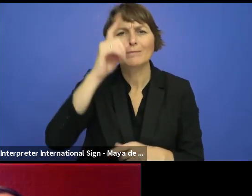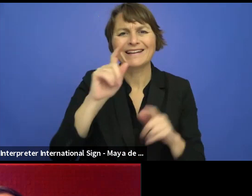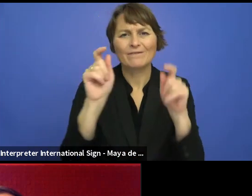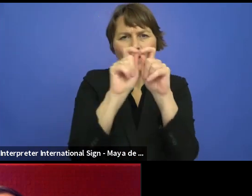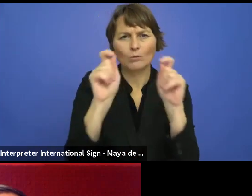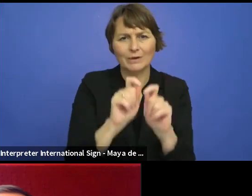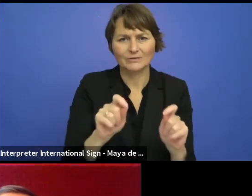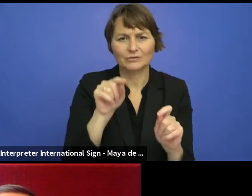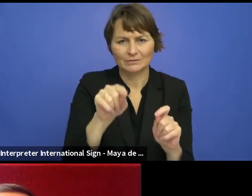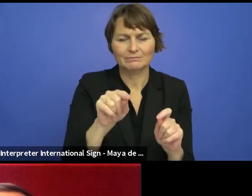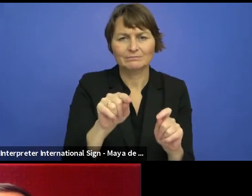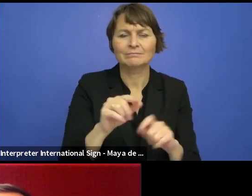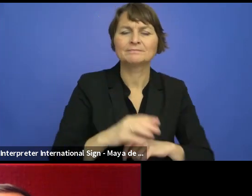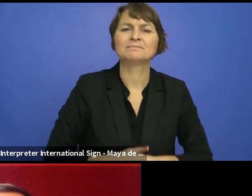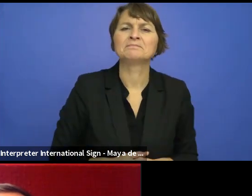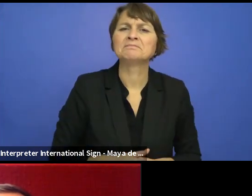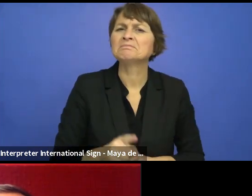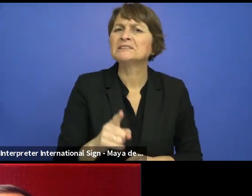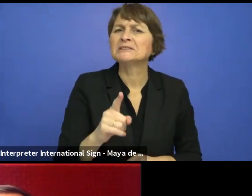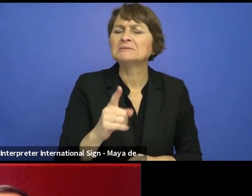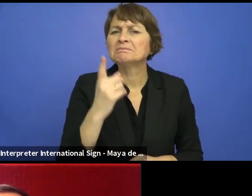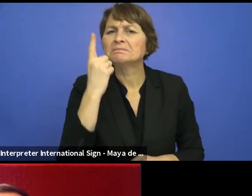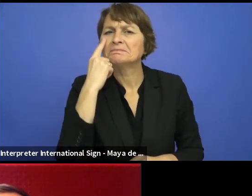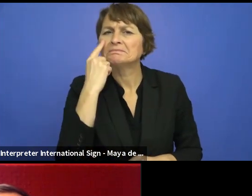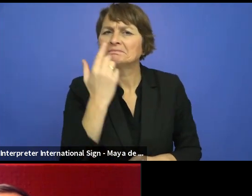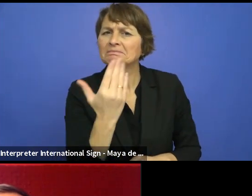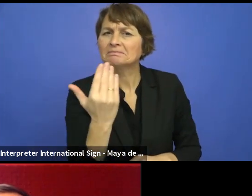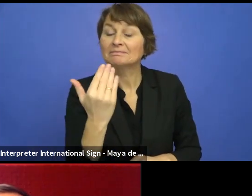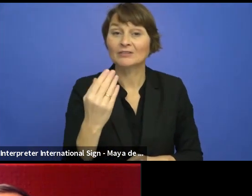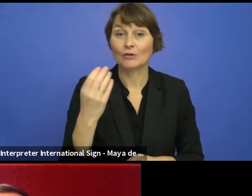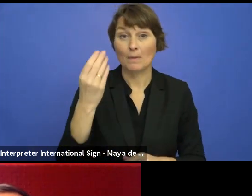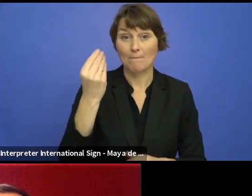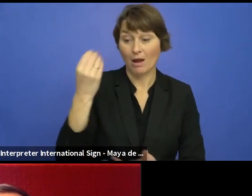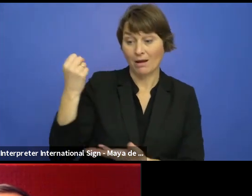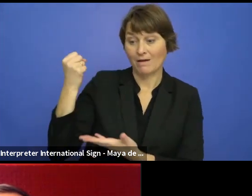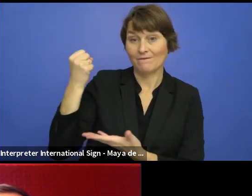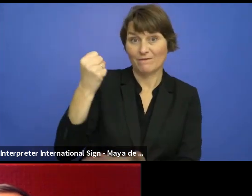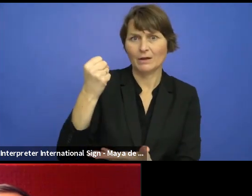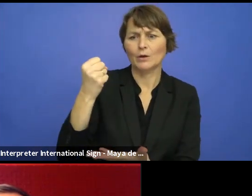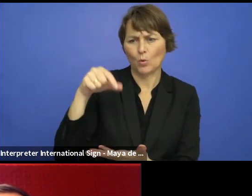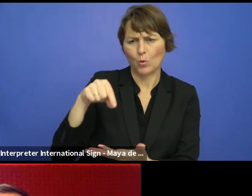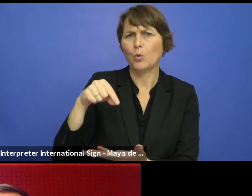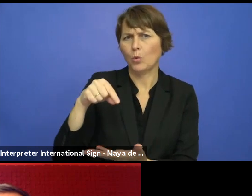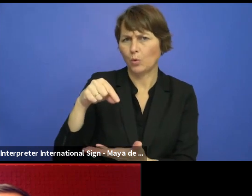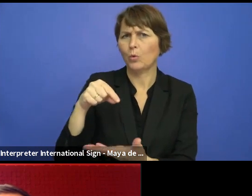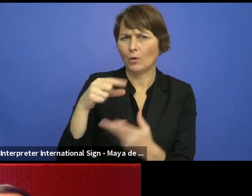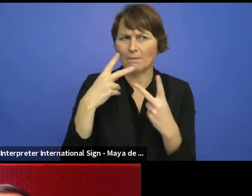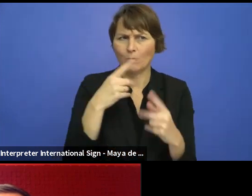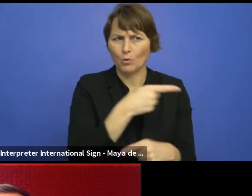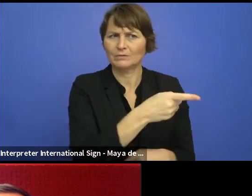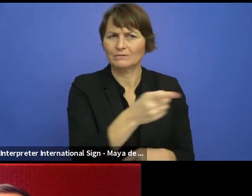I'm very curious, since funding is often so important for cultural organizations, how you look